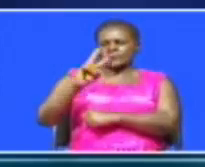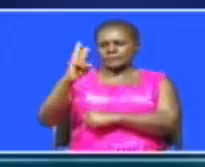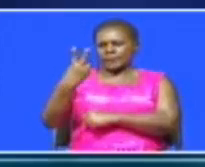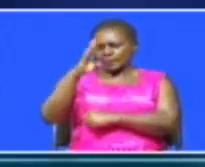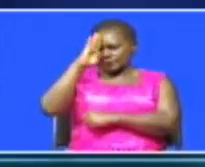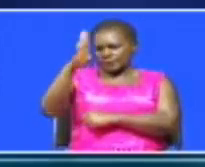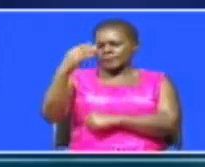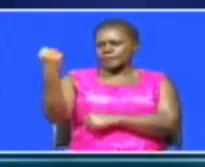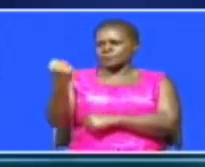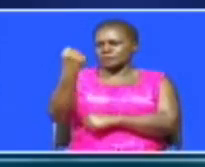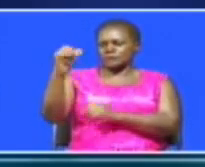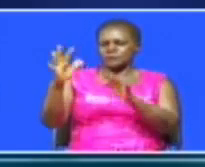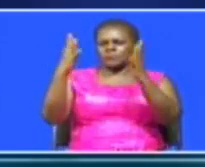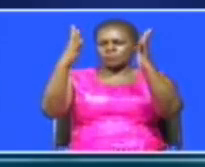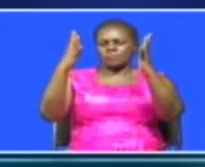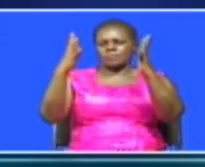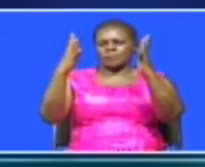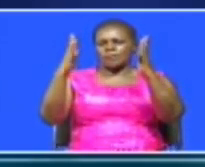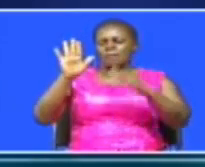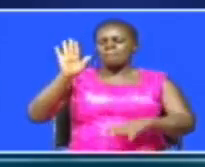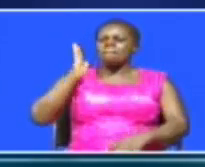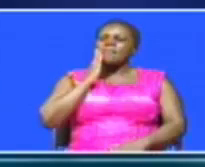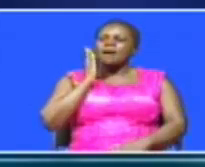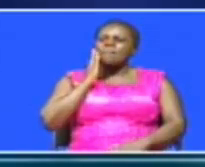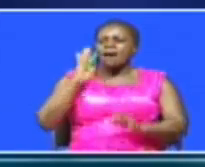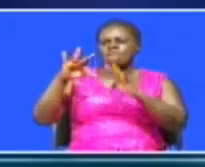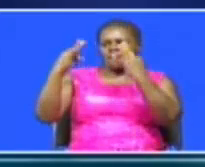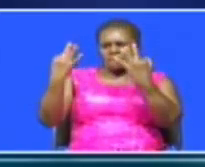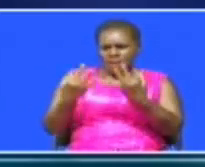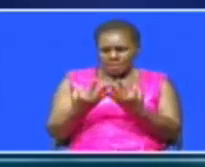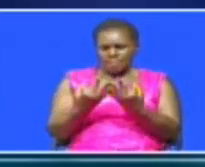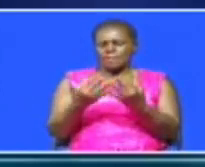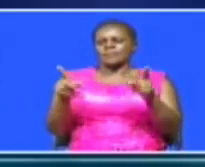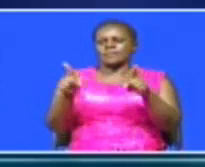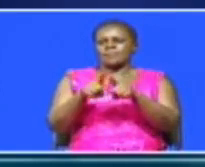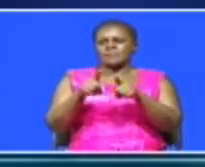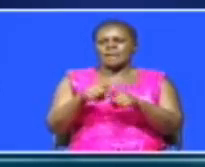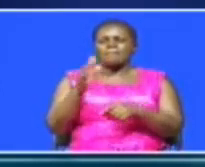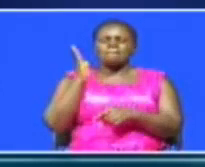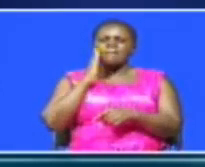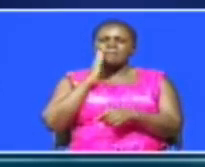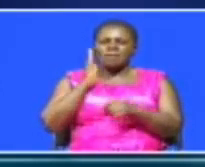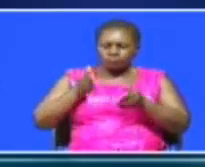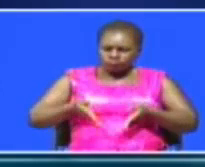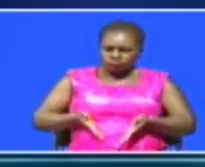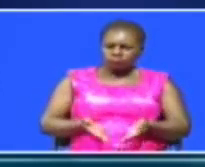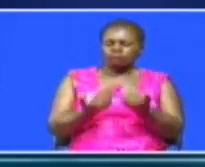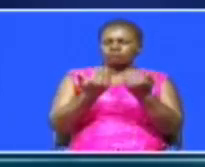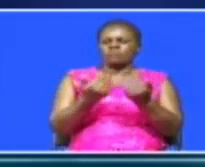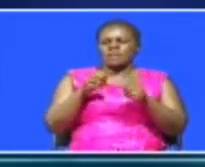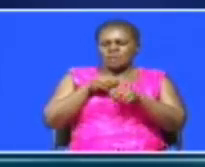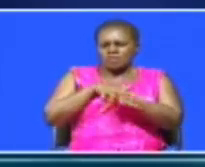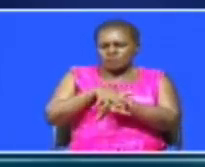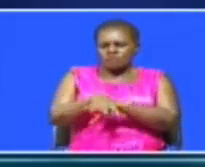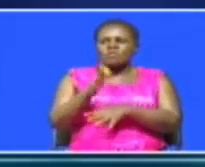Sunday of May is a celebration honoring the mother of a family, as well as motherhood, maternal bonds, and the influence